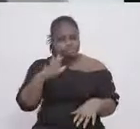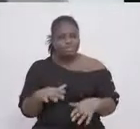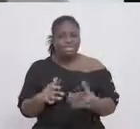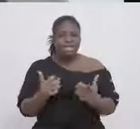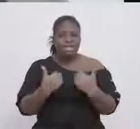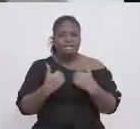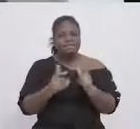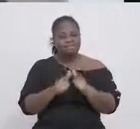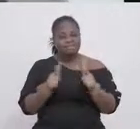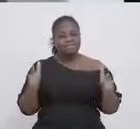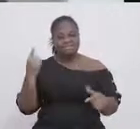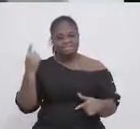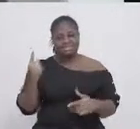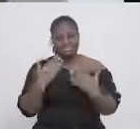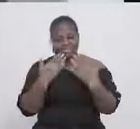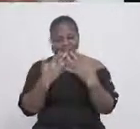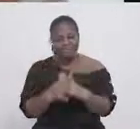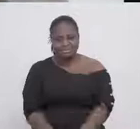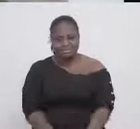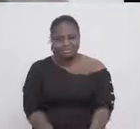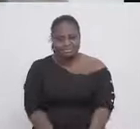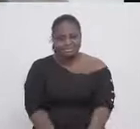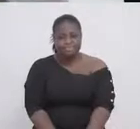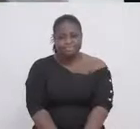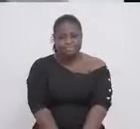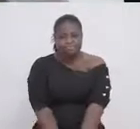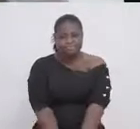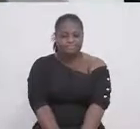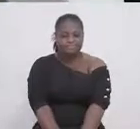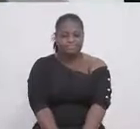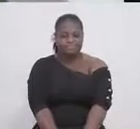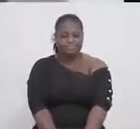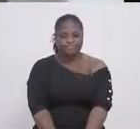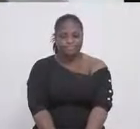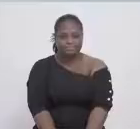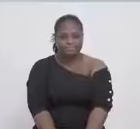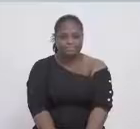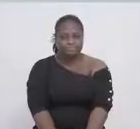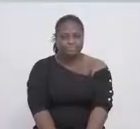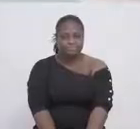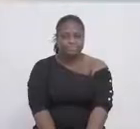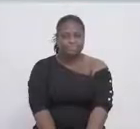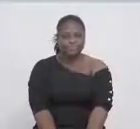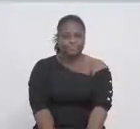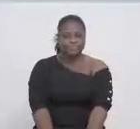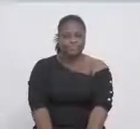Thank you. Well, that's all we have time for.